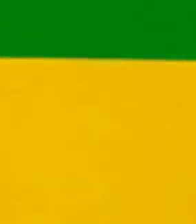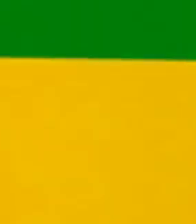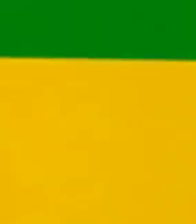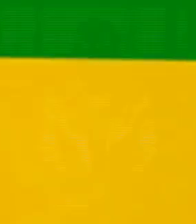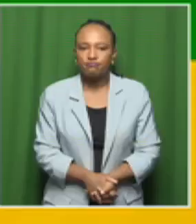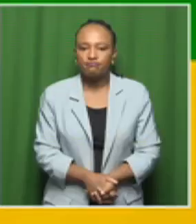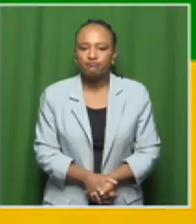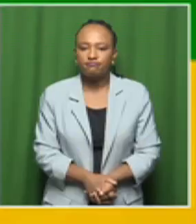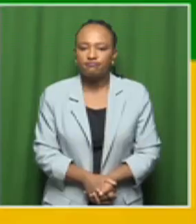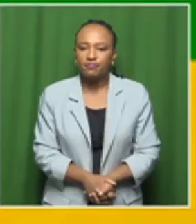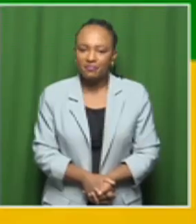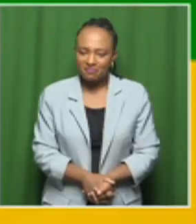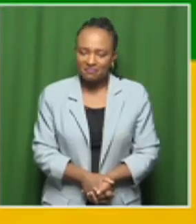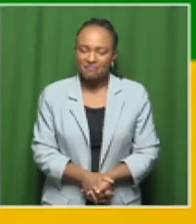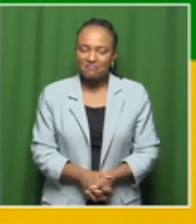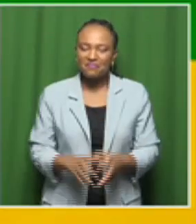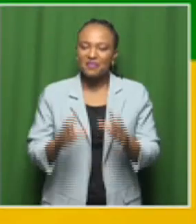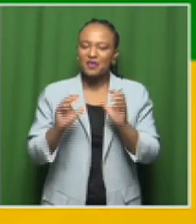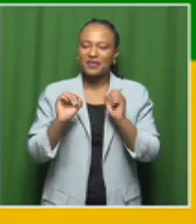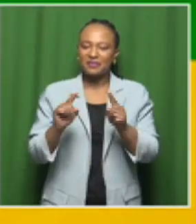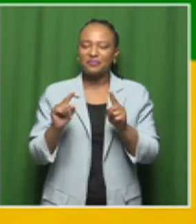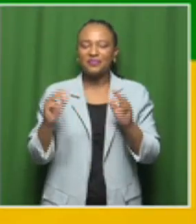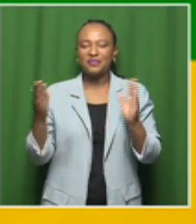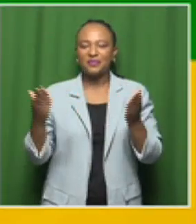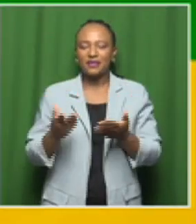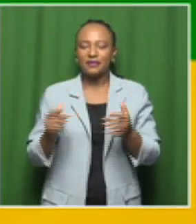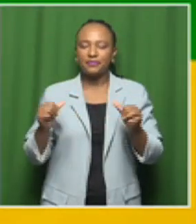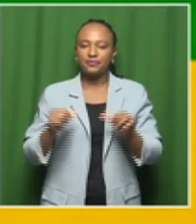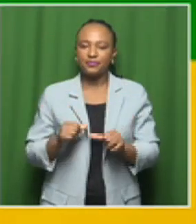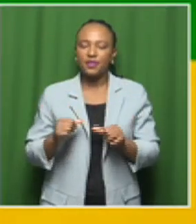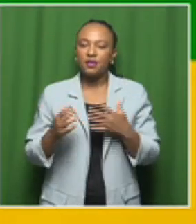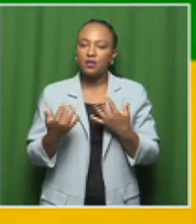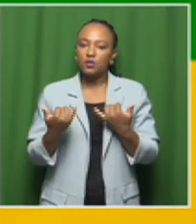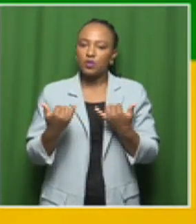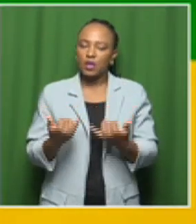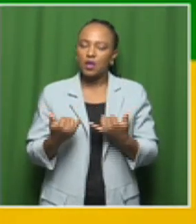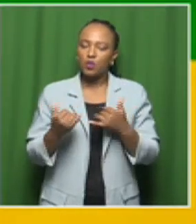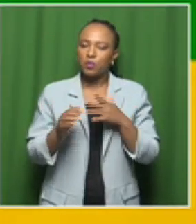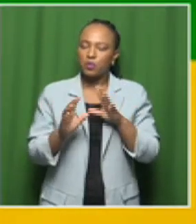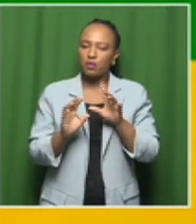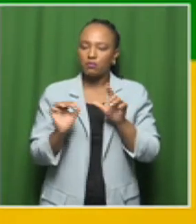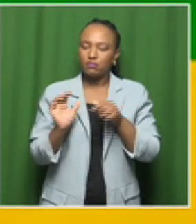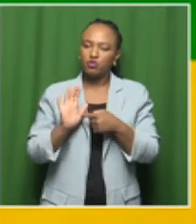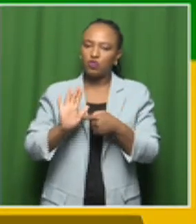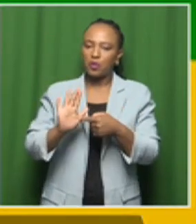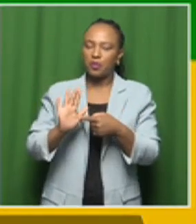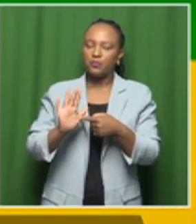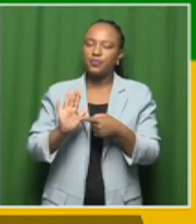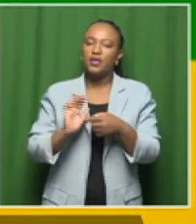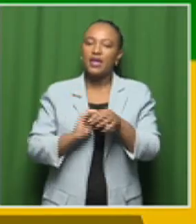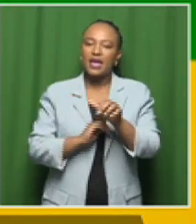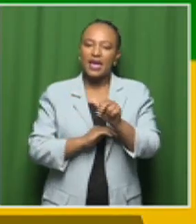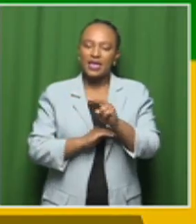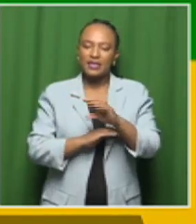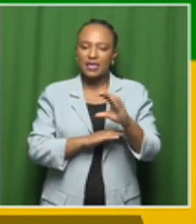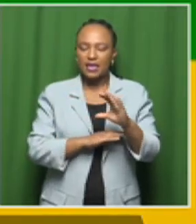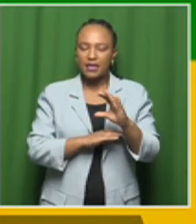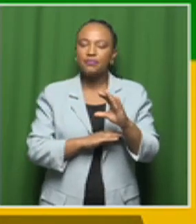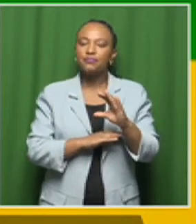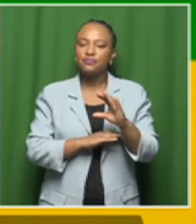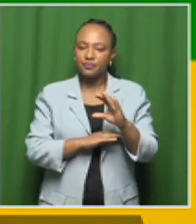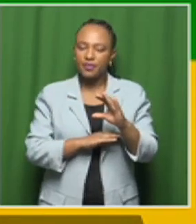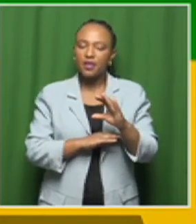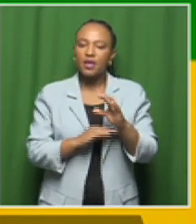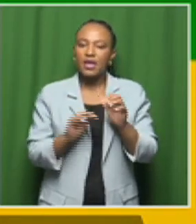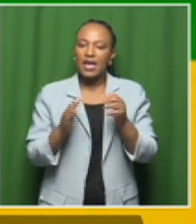All right, welcome back. So we are following the ANC's 113th anniversary celebrations. It's happening in Cape Town. And